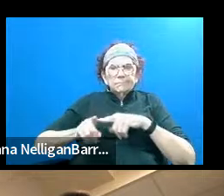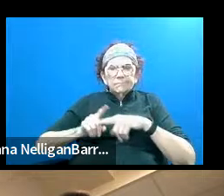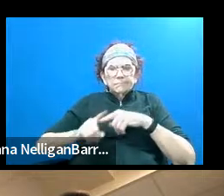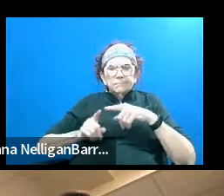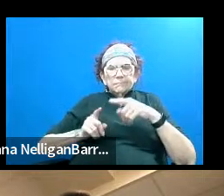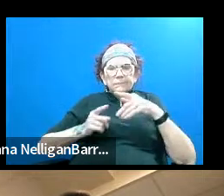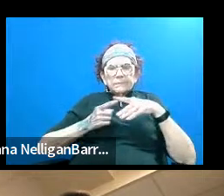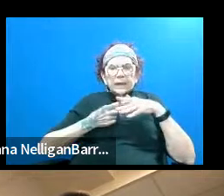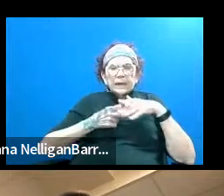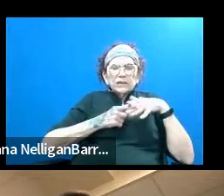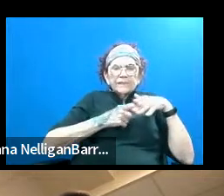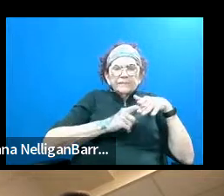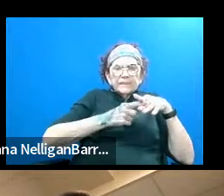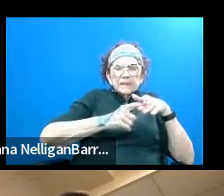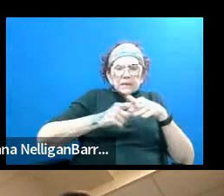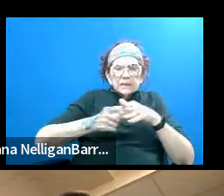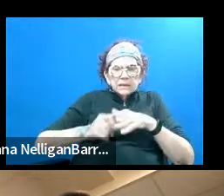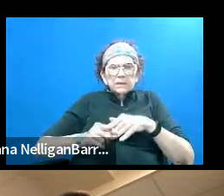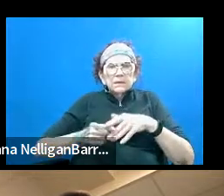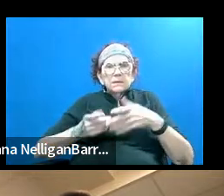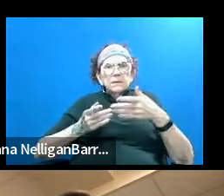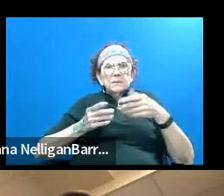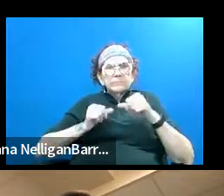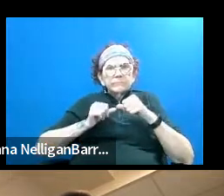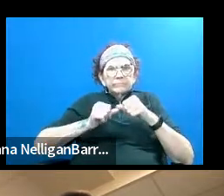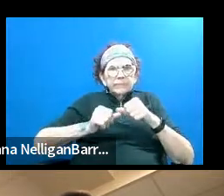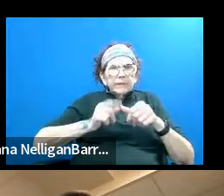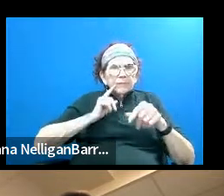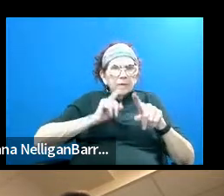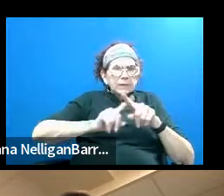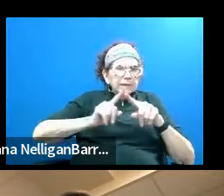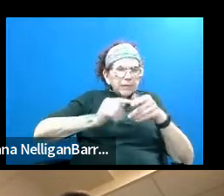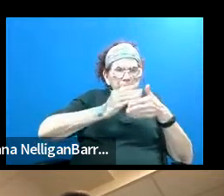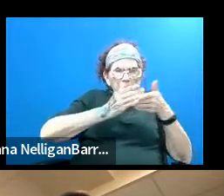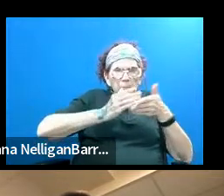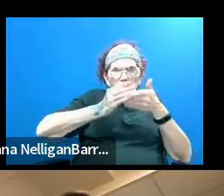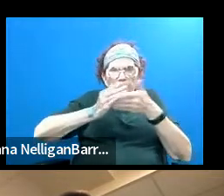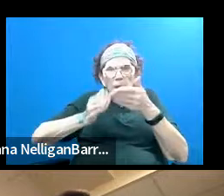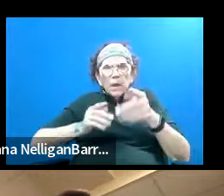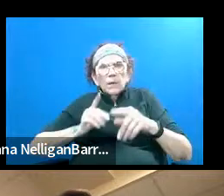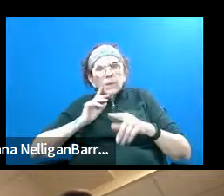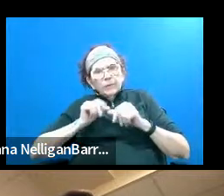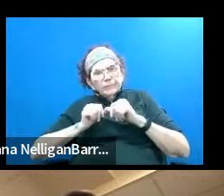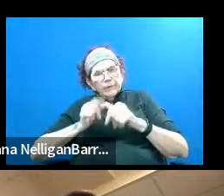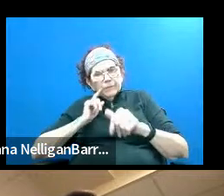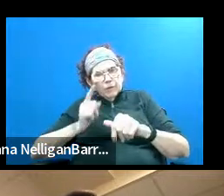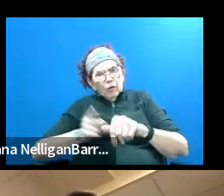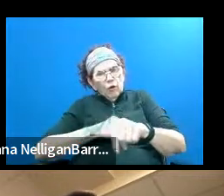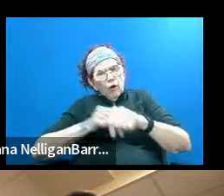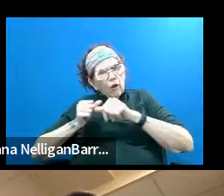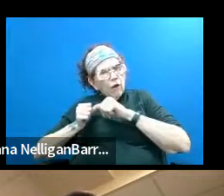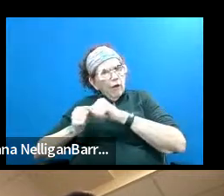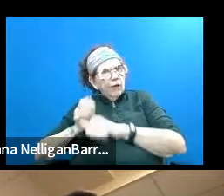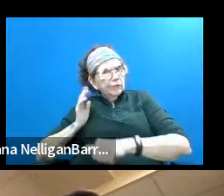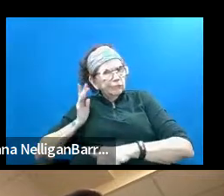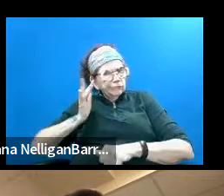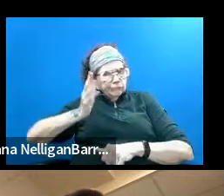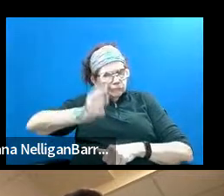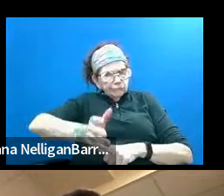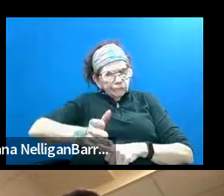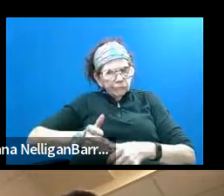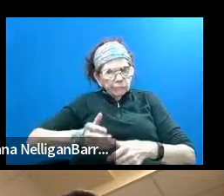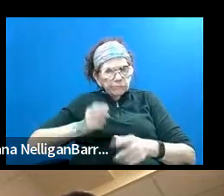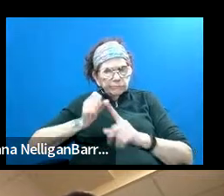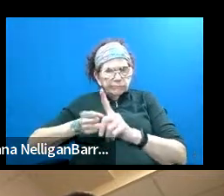and will have extremely long-term impact. So there will be frequent, I'm sure,